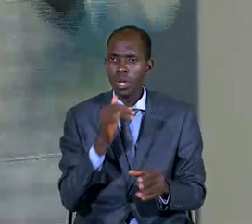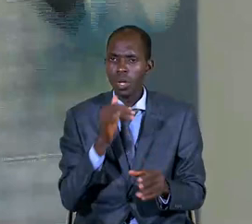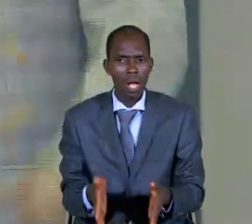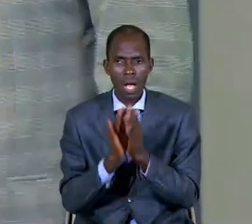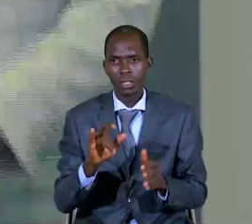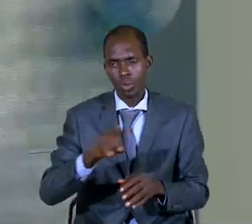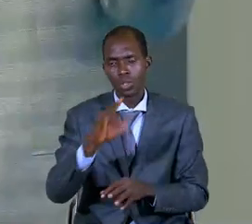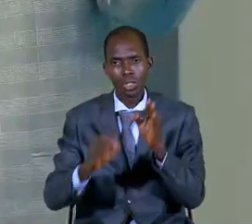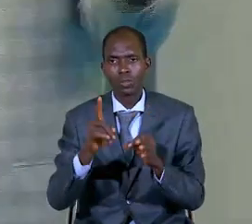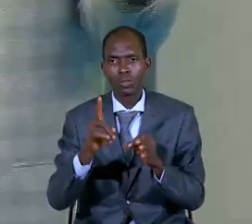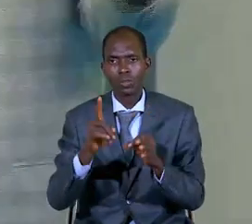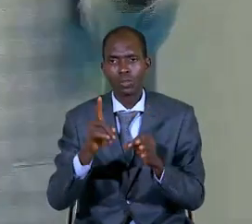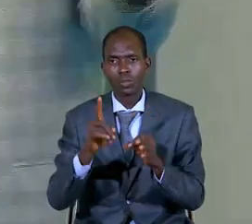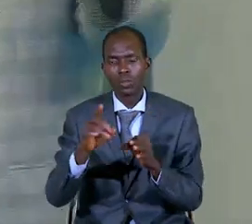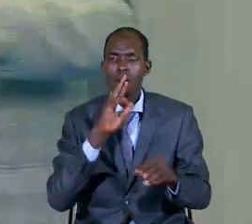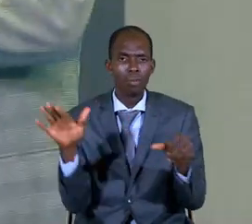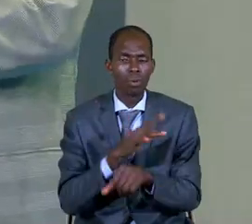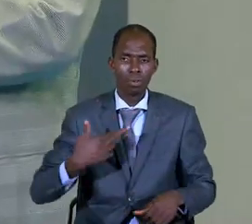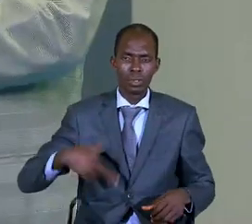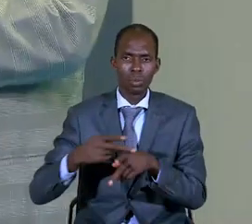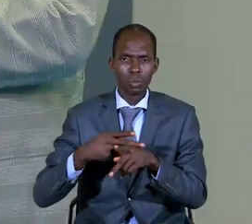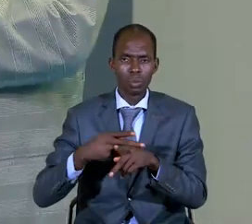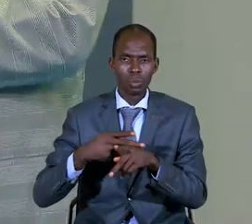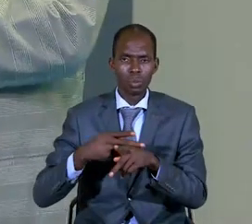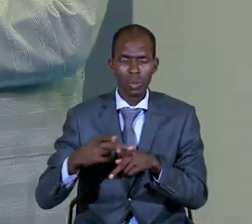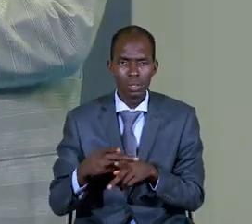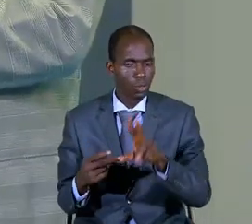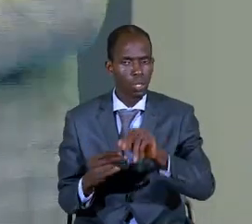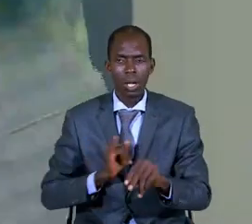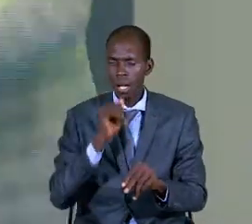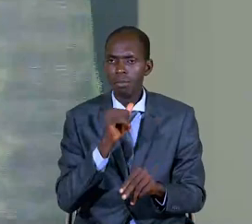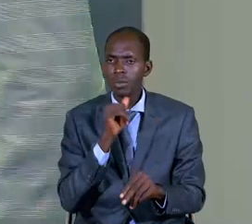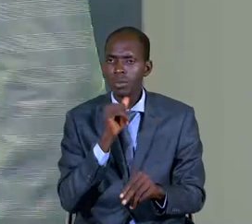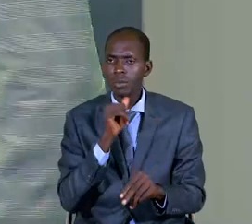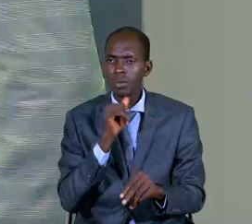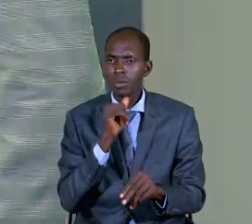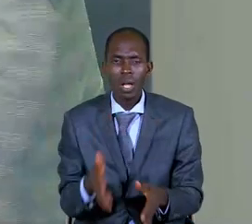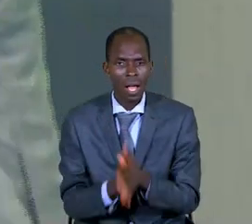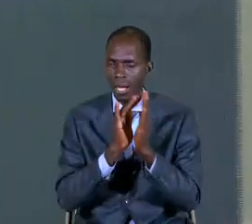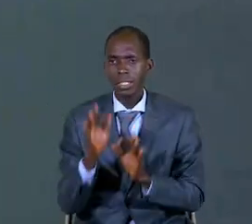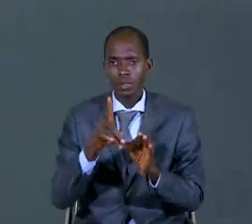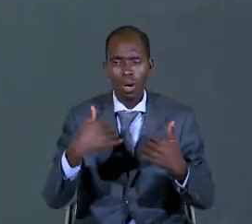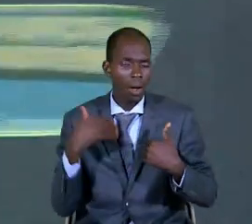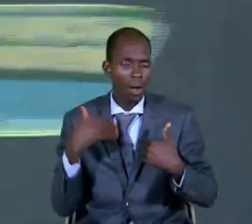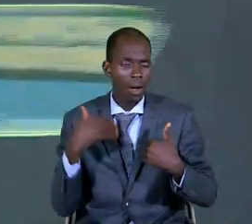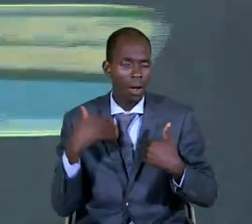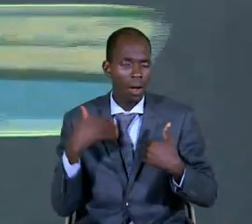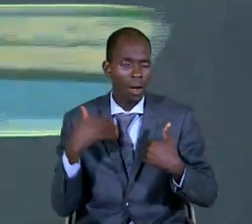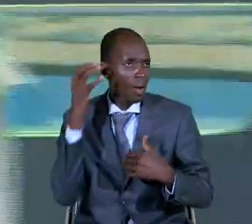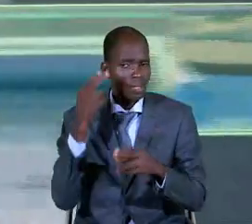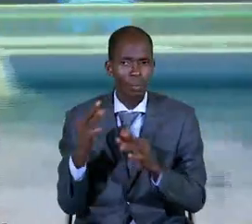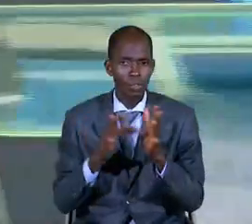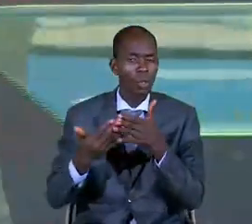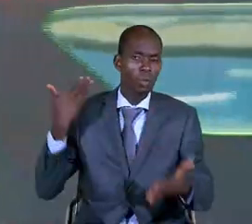not asking whether you have heard the name of Jesus before. I'm not even asking whether you have said, I